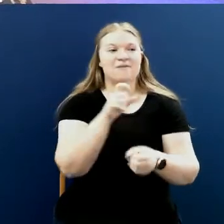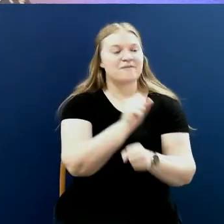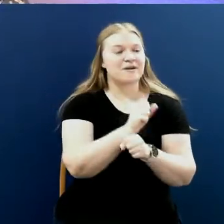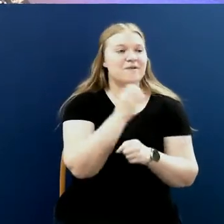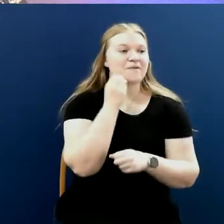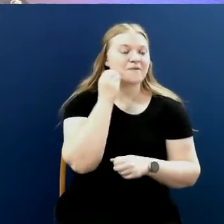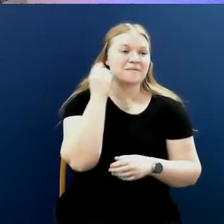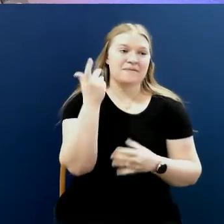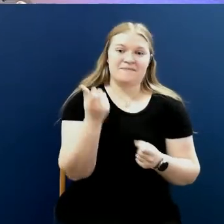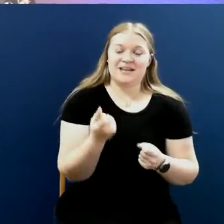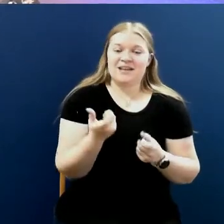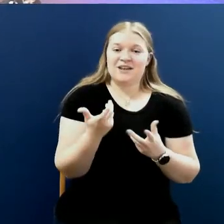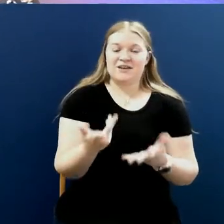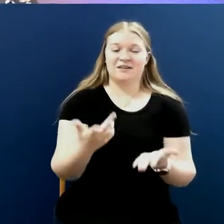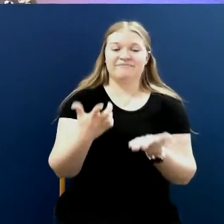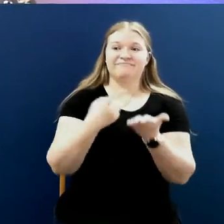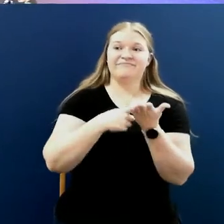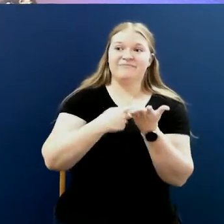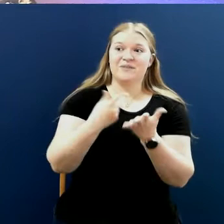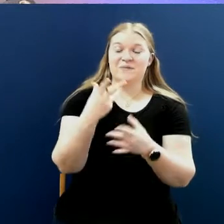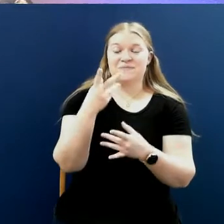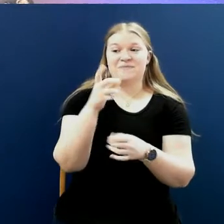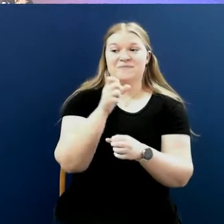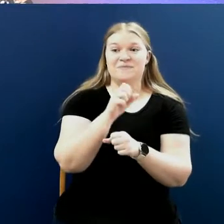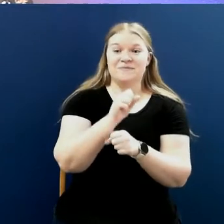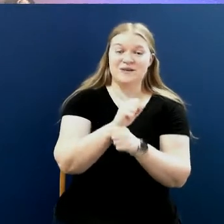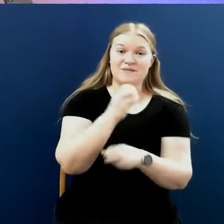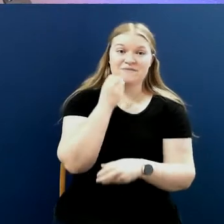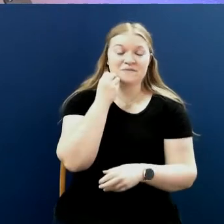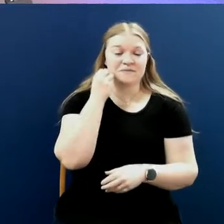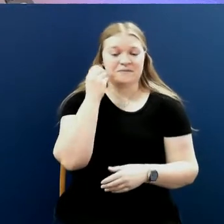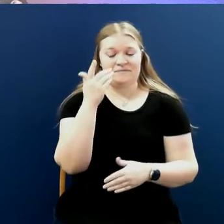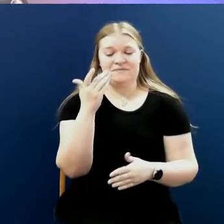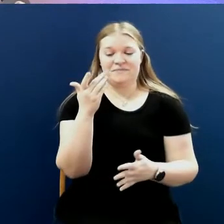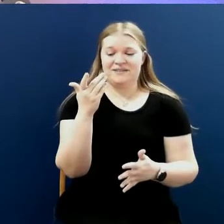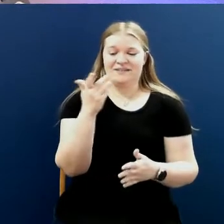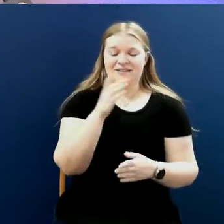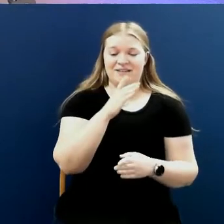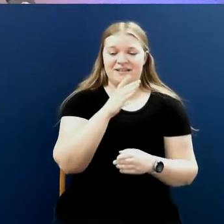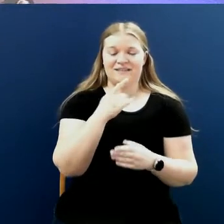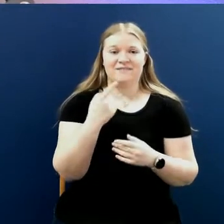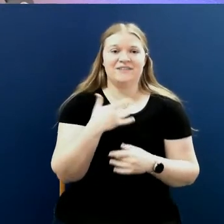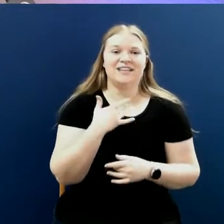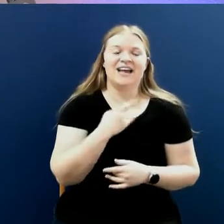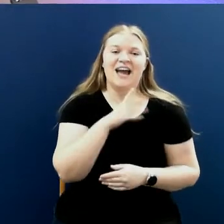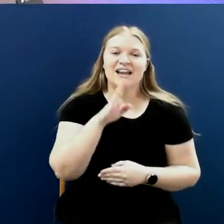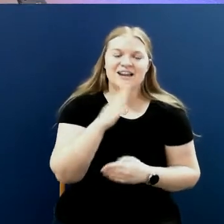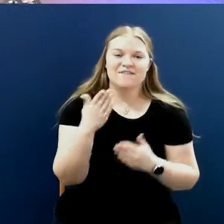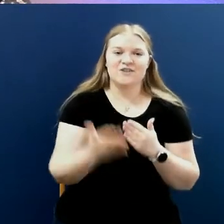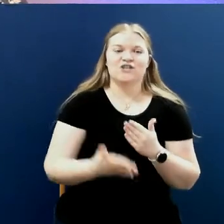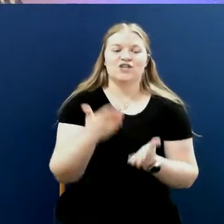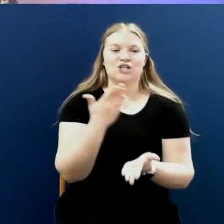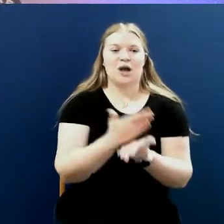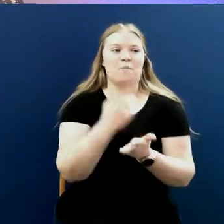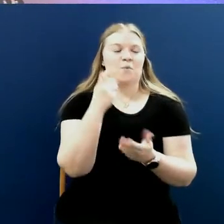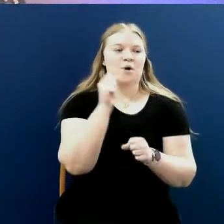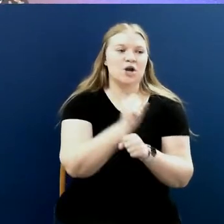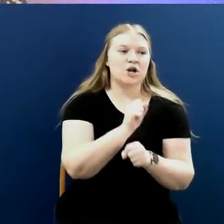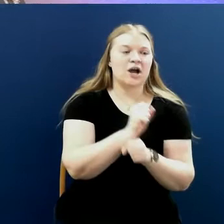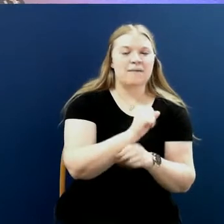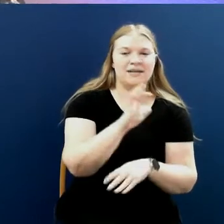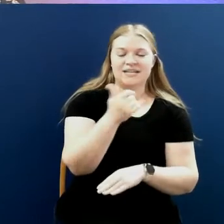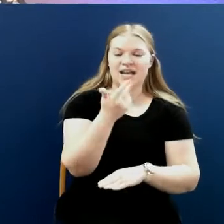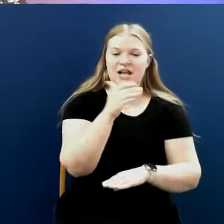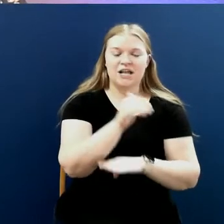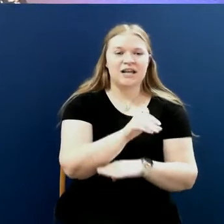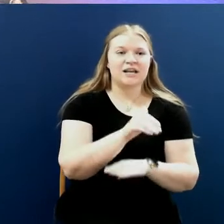I've talked to who are working from home are saying, you know, it kind of seems like I never stop working now because all my work is at home. I could be working at 10 o'clock